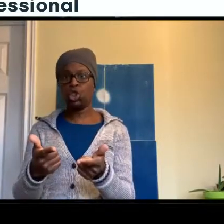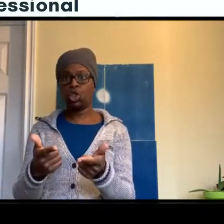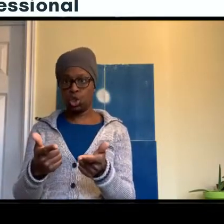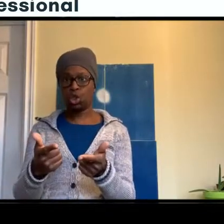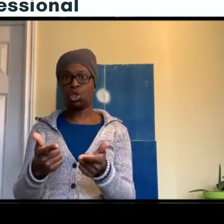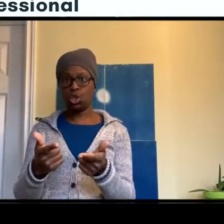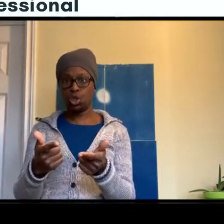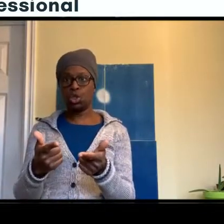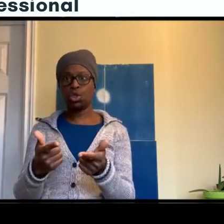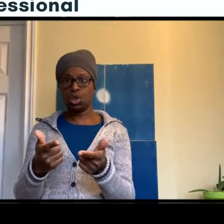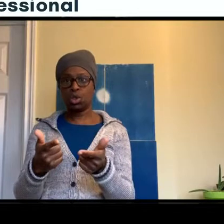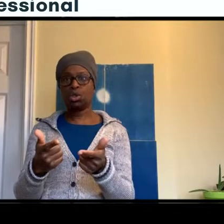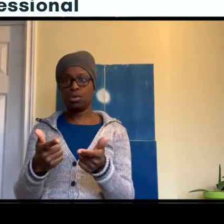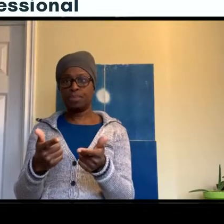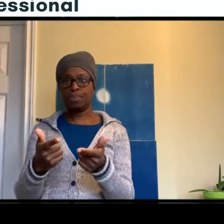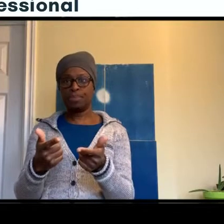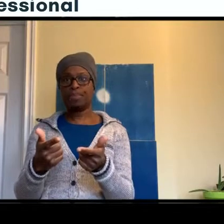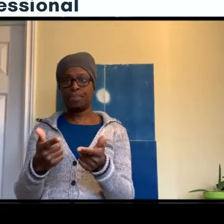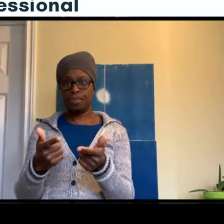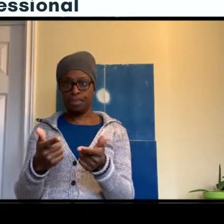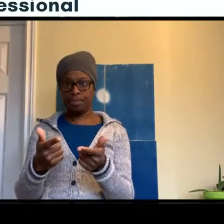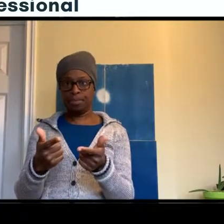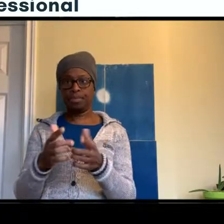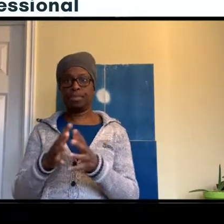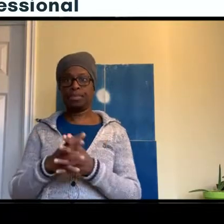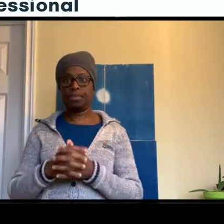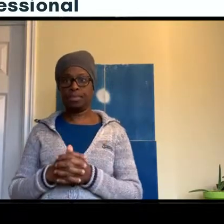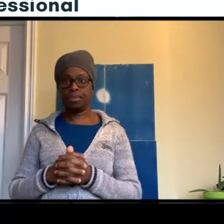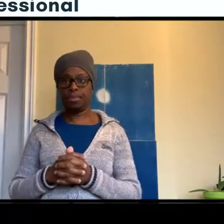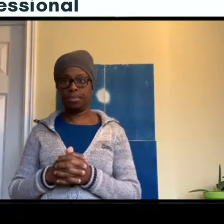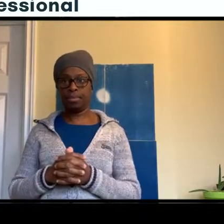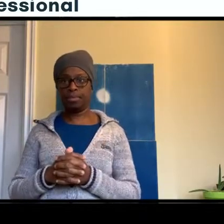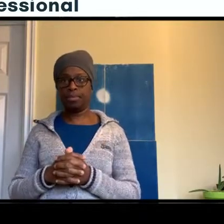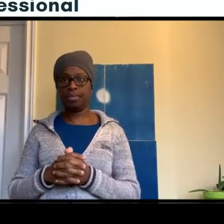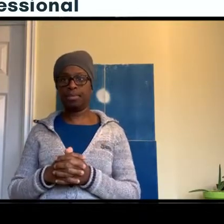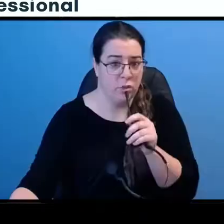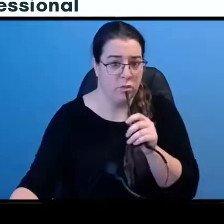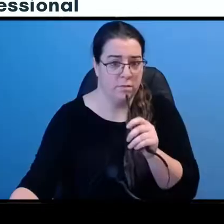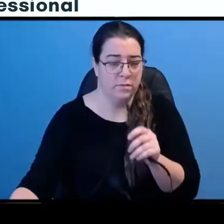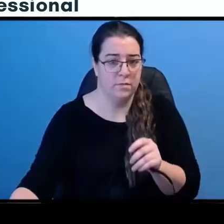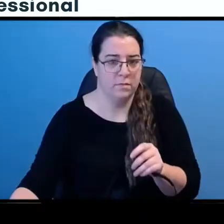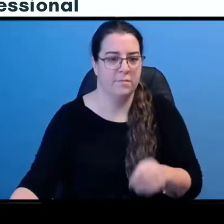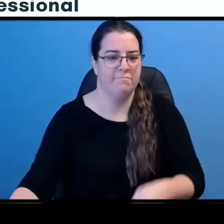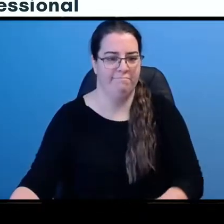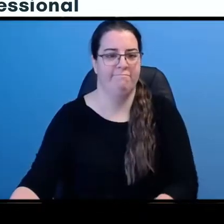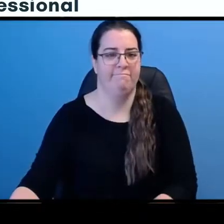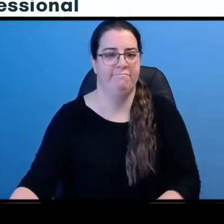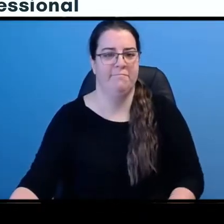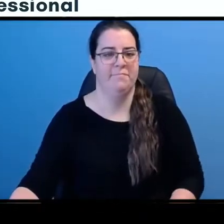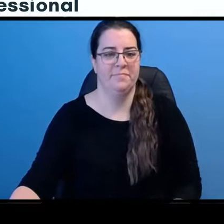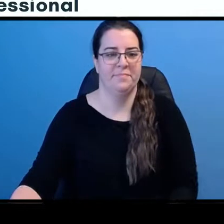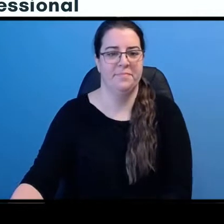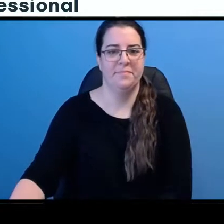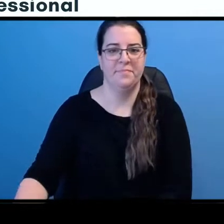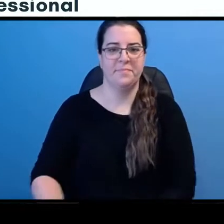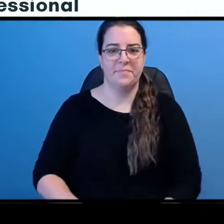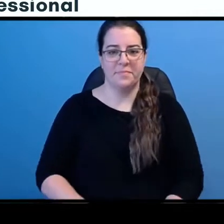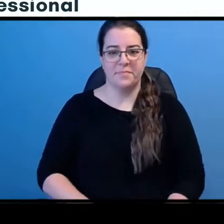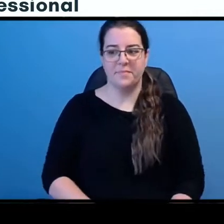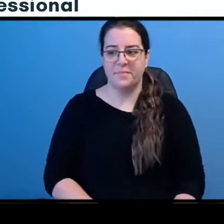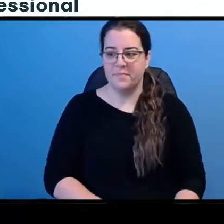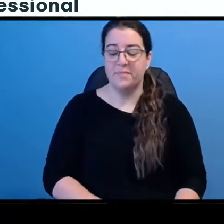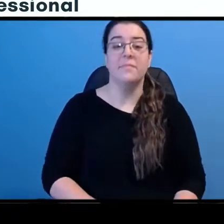grants are due March 15th or November 15th. They have those same sort of spring and fall deadlines. And this